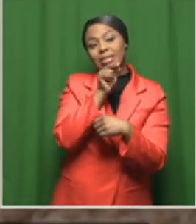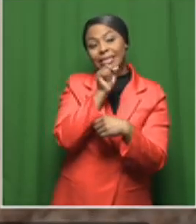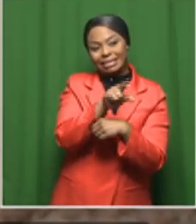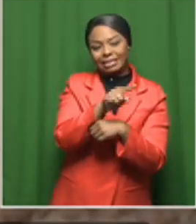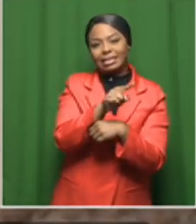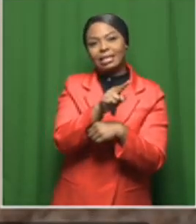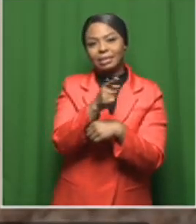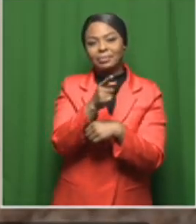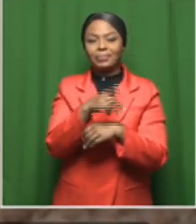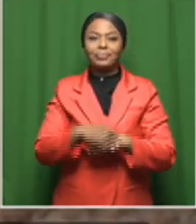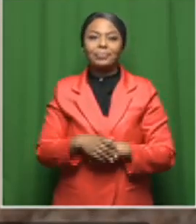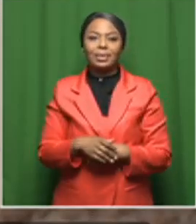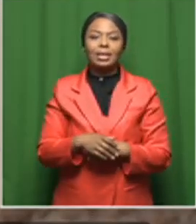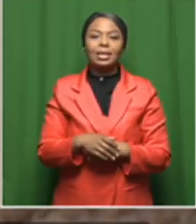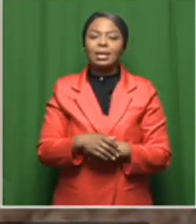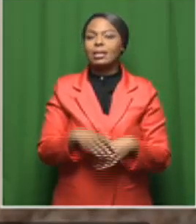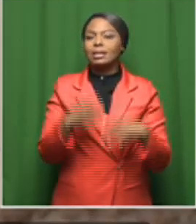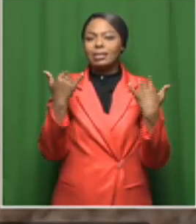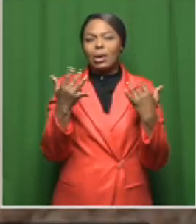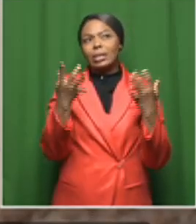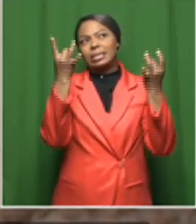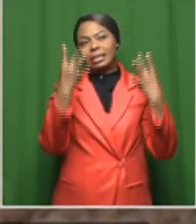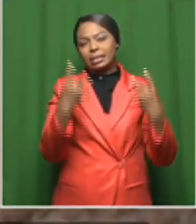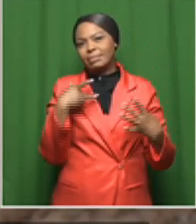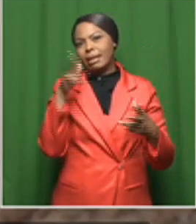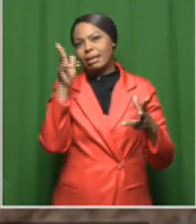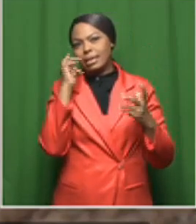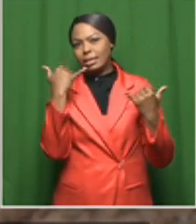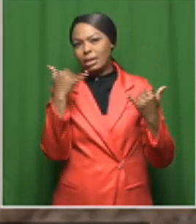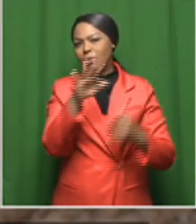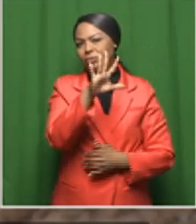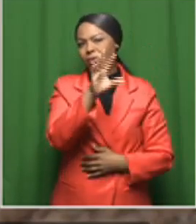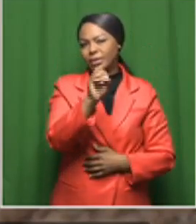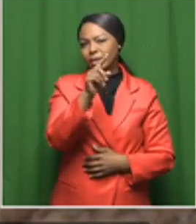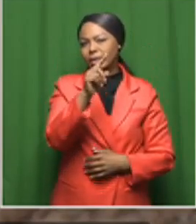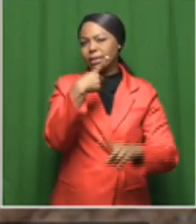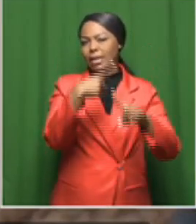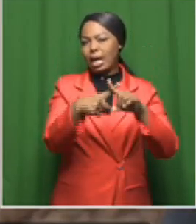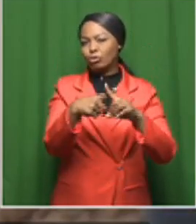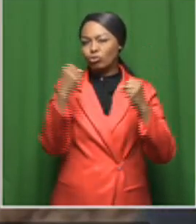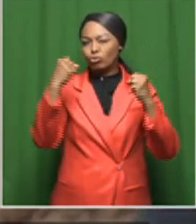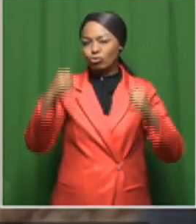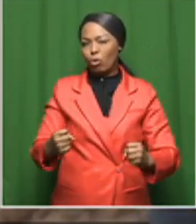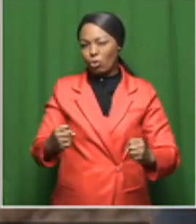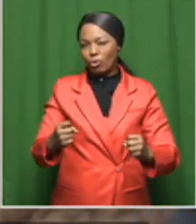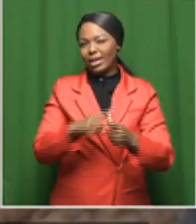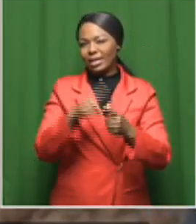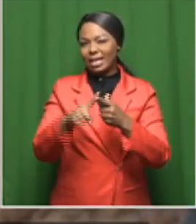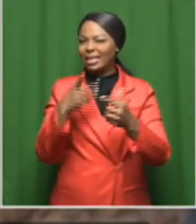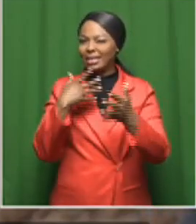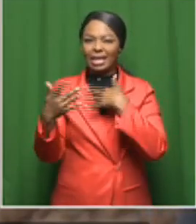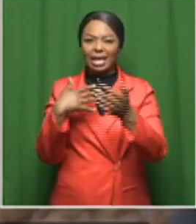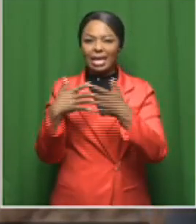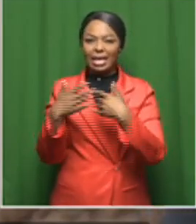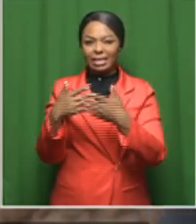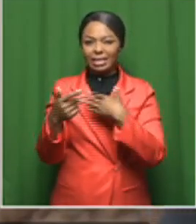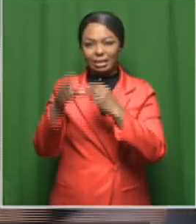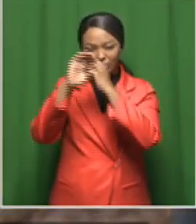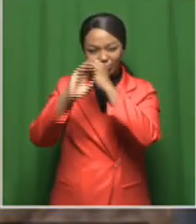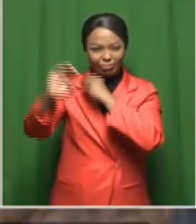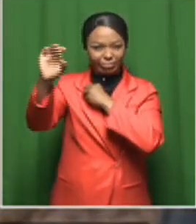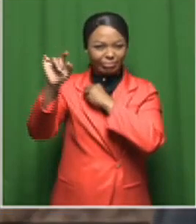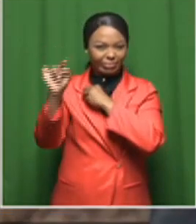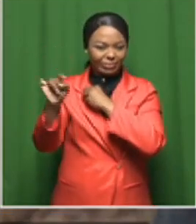out a statistic, and I don't know if it's true or not, one that says it's 50 times stronger than any existing telescope. I feel like it's even stronger than